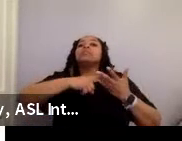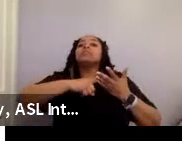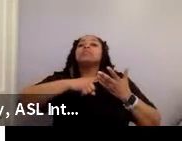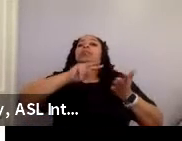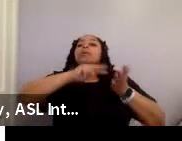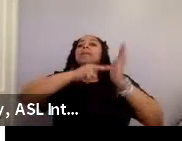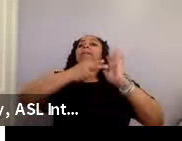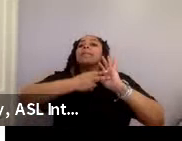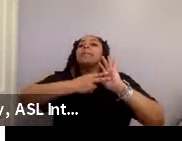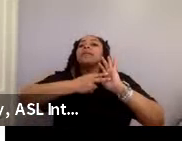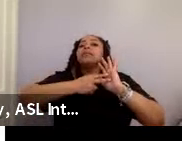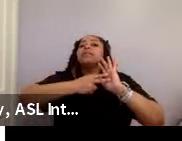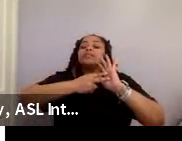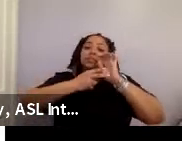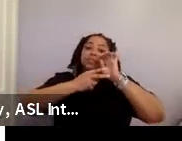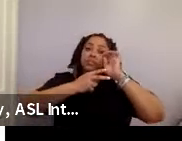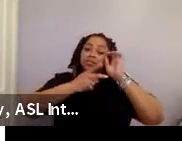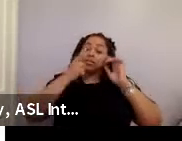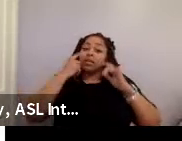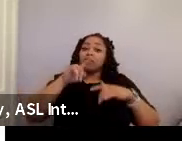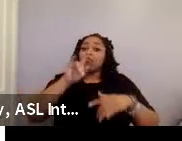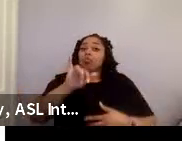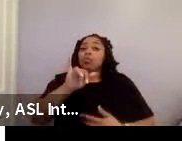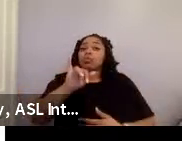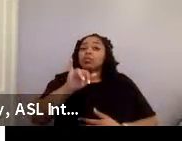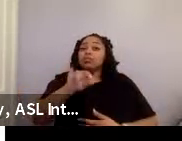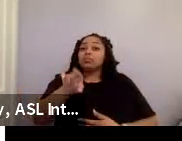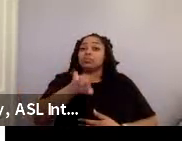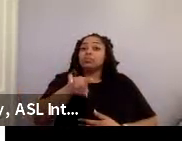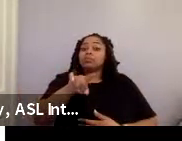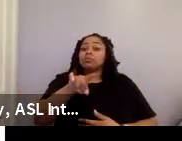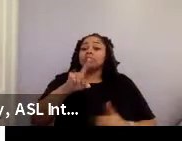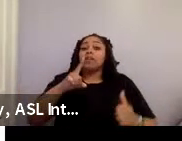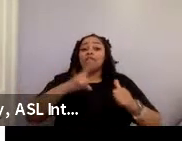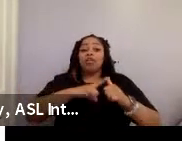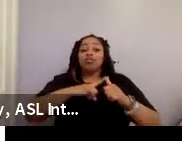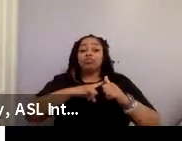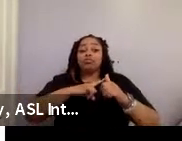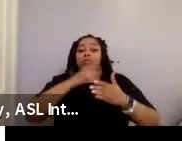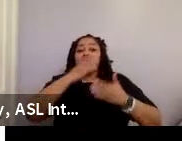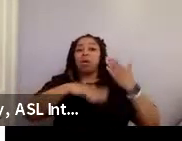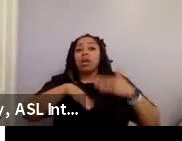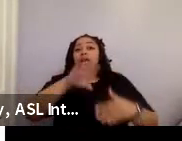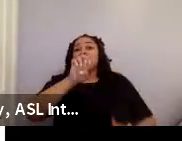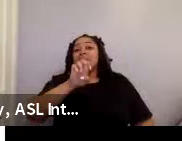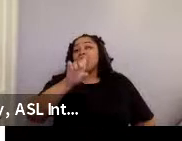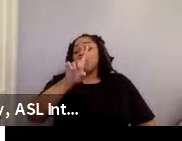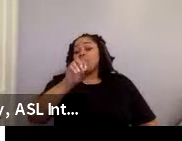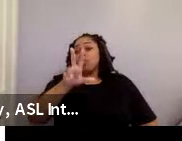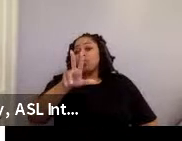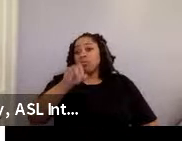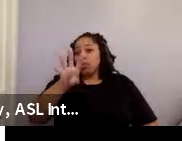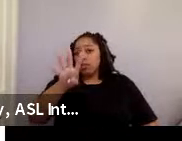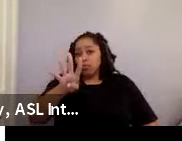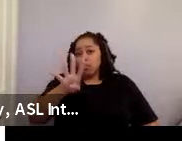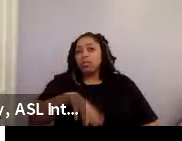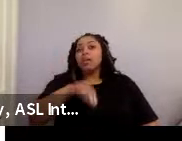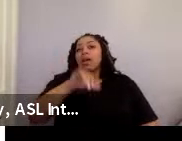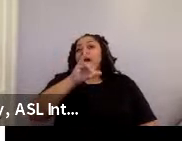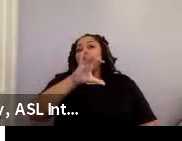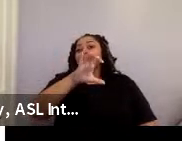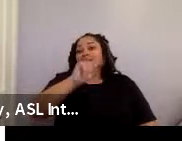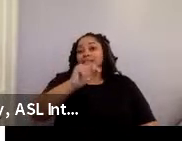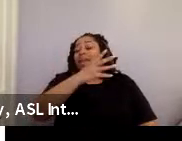terms in the first provision, E103.4, ICT and